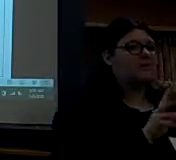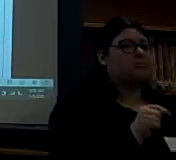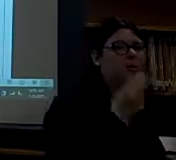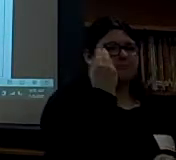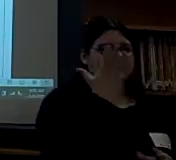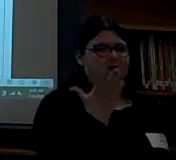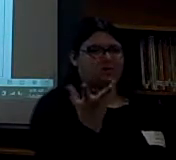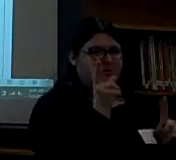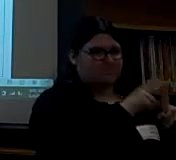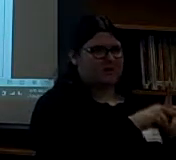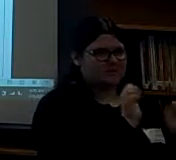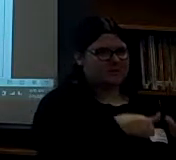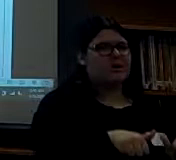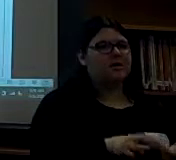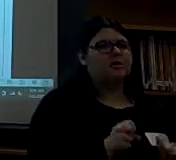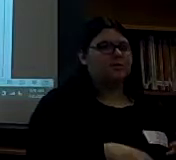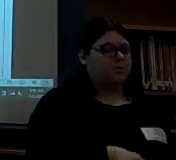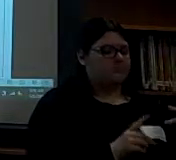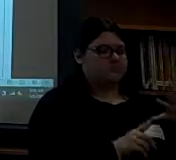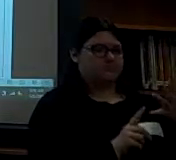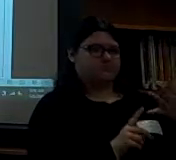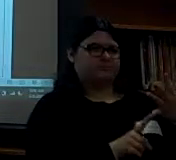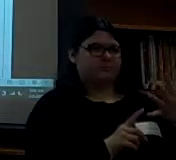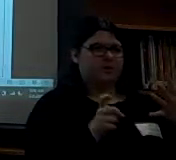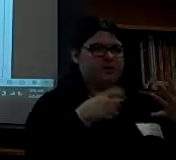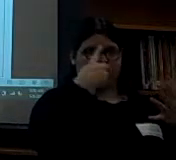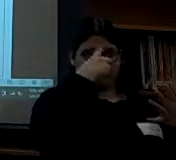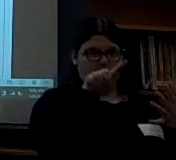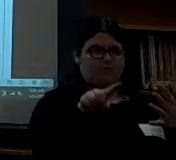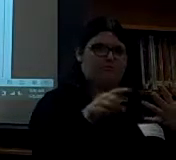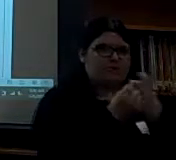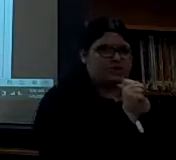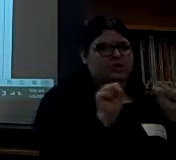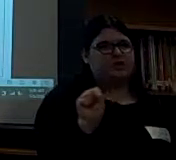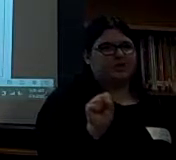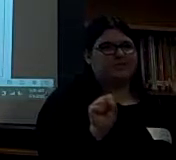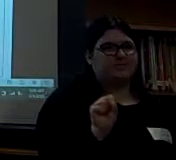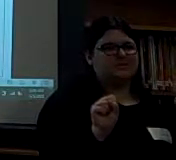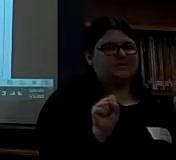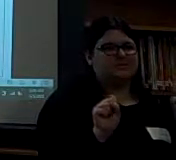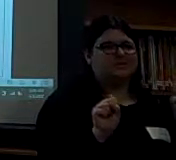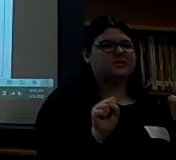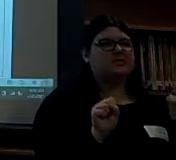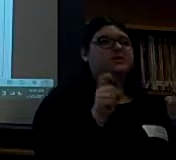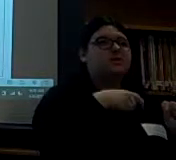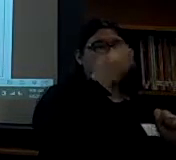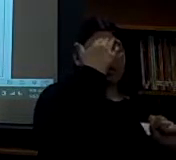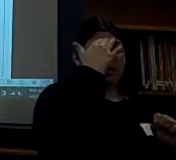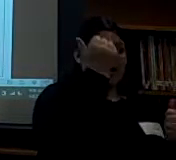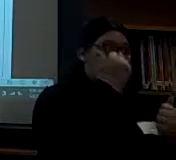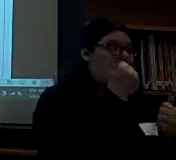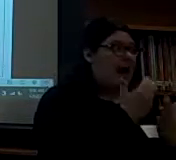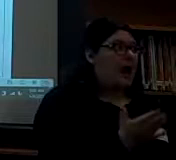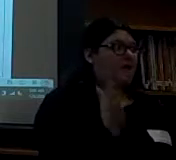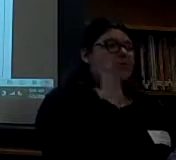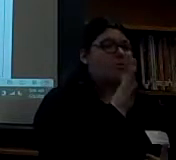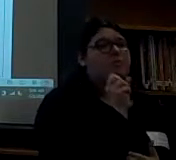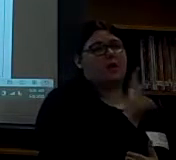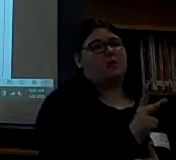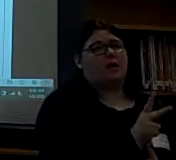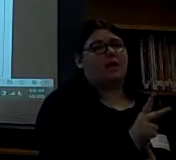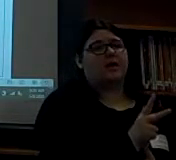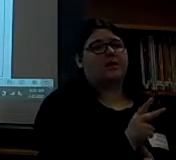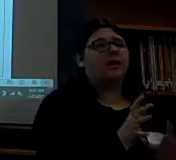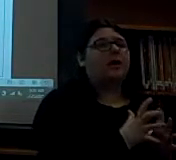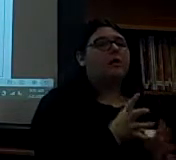I promise. Last need is the need for security. This is the need to know that everything's gonna be okay. A lot